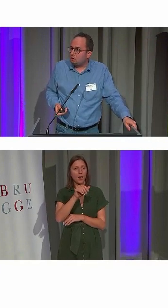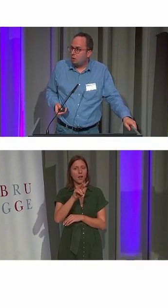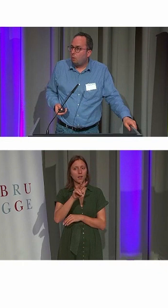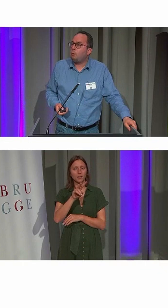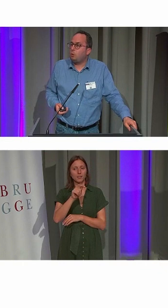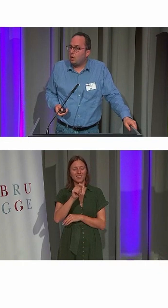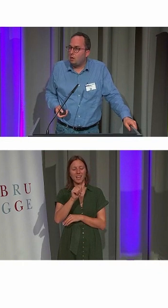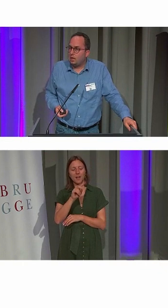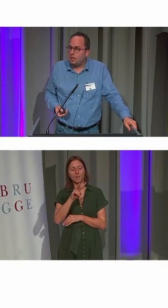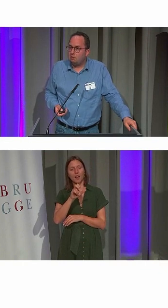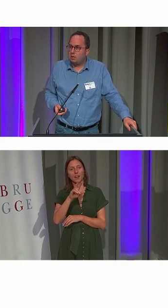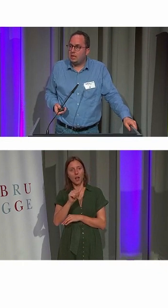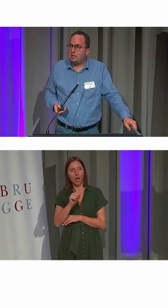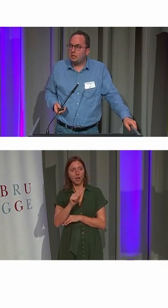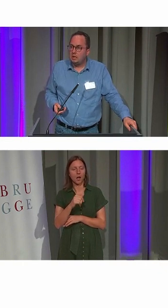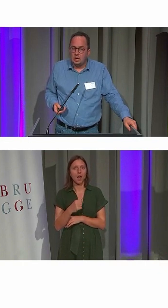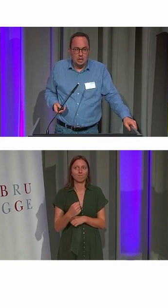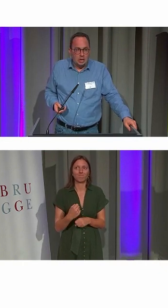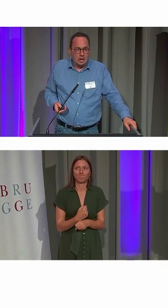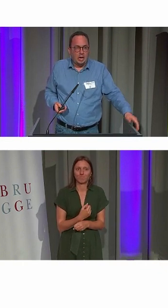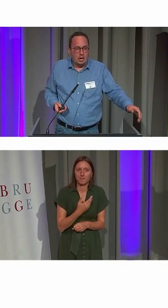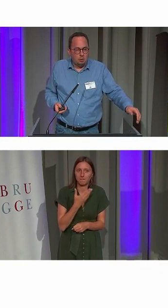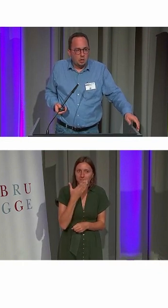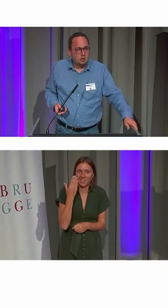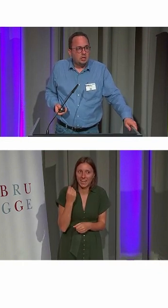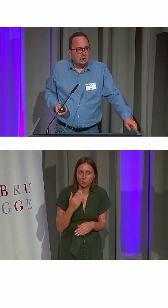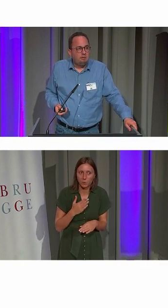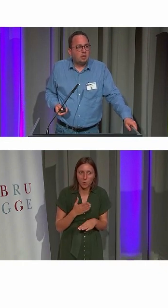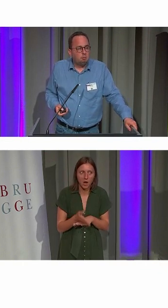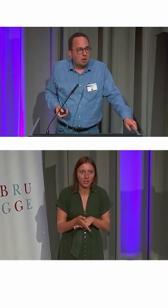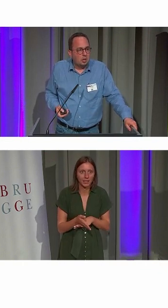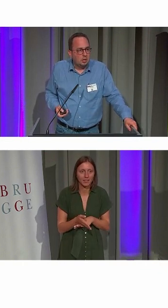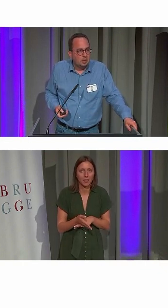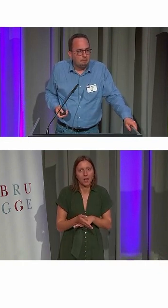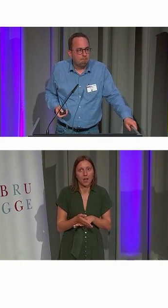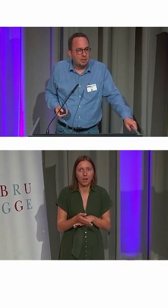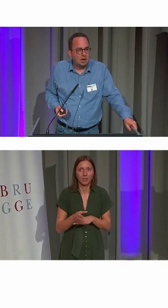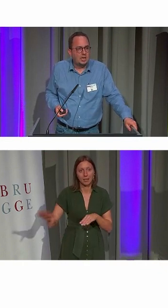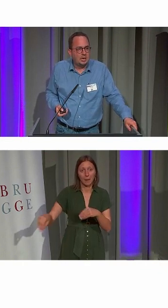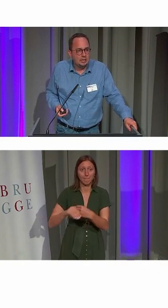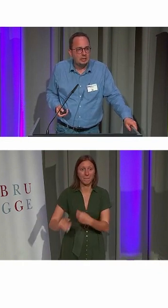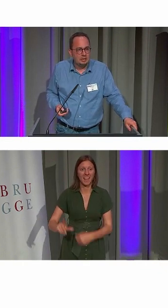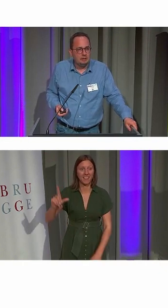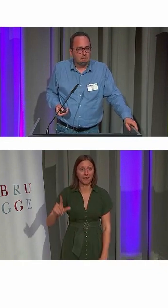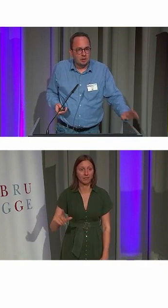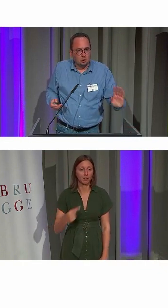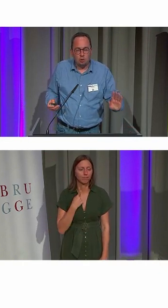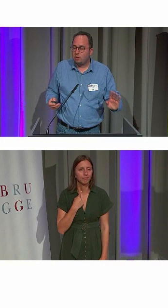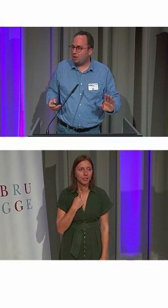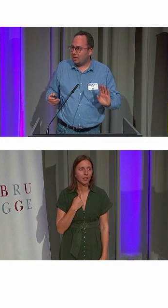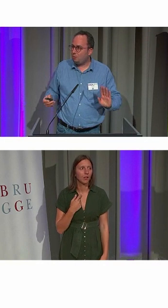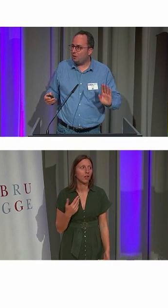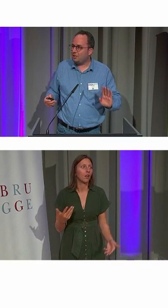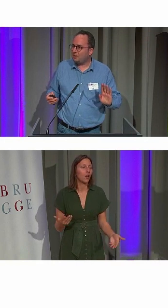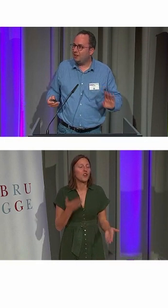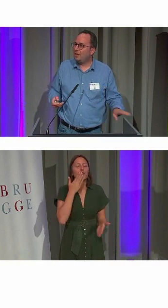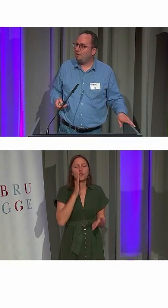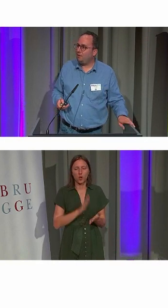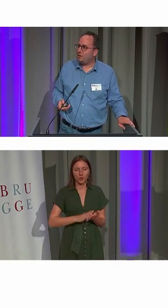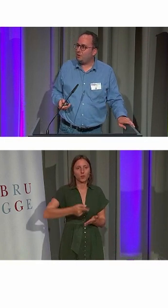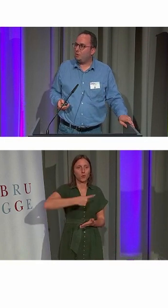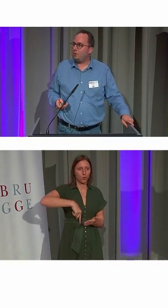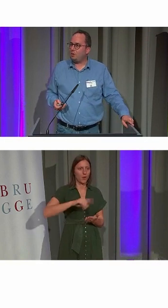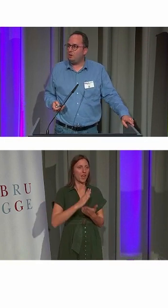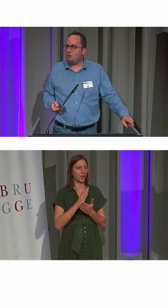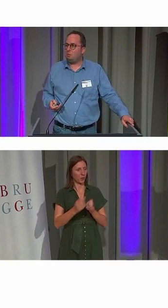in Venice with this amazing bridge. Well, then they said, well, we forgot about accessibility, so